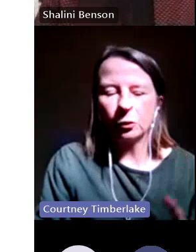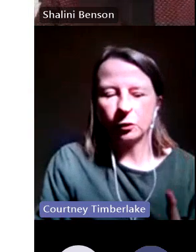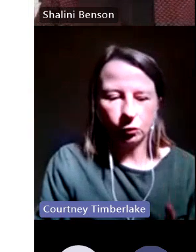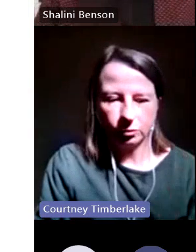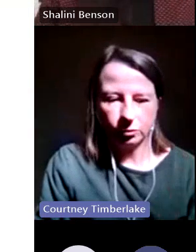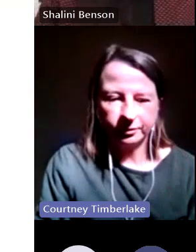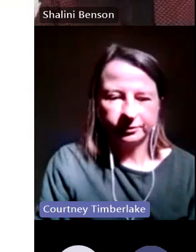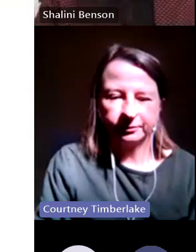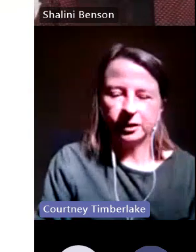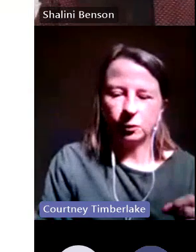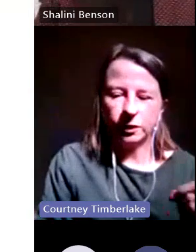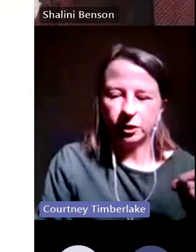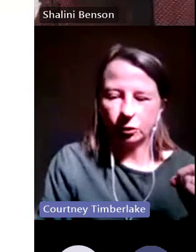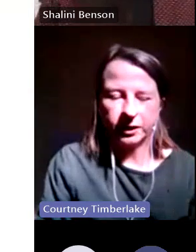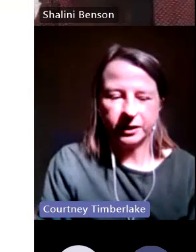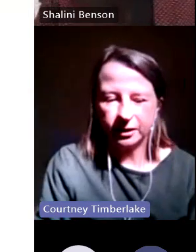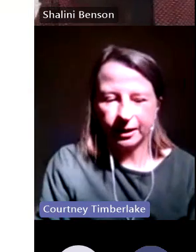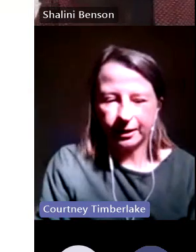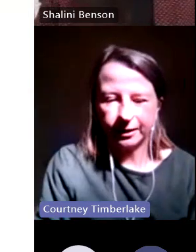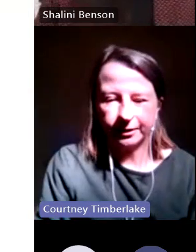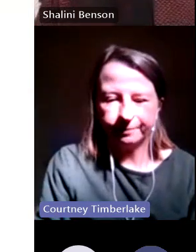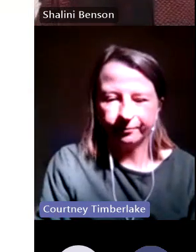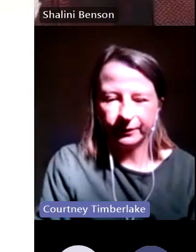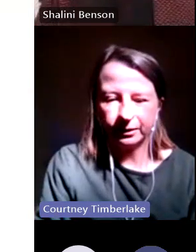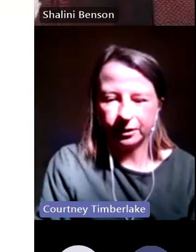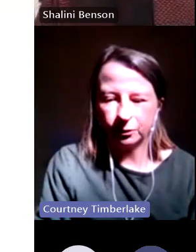The number one rule that we always